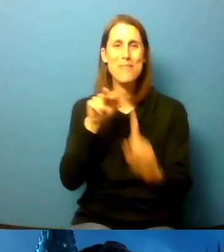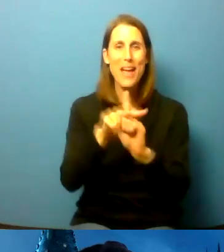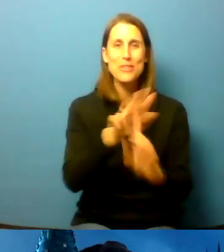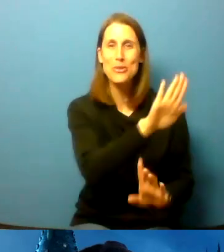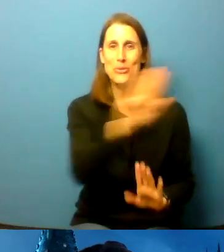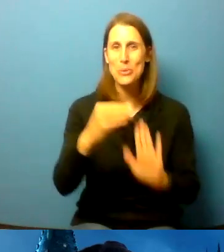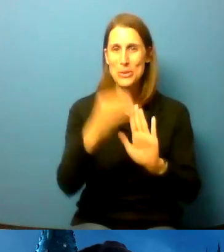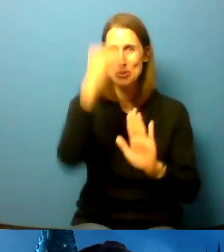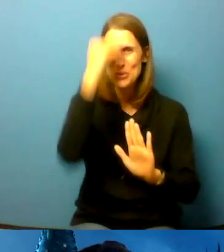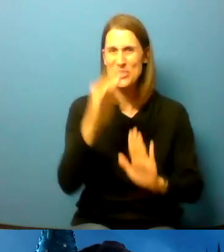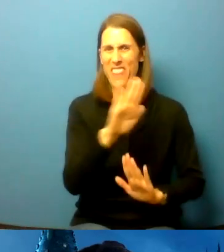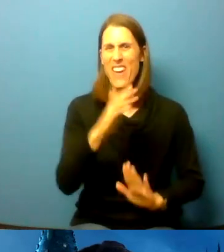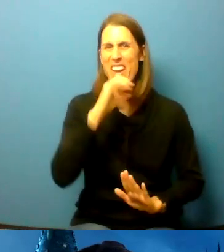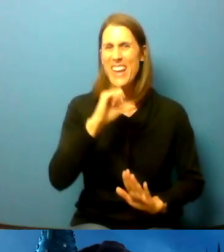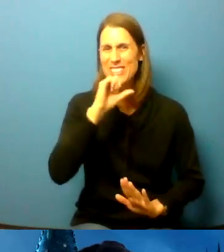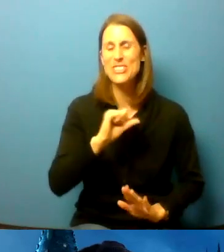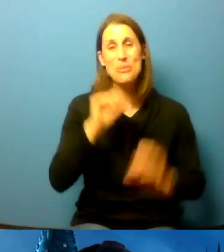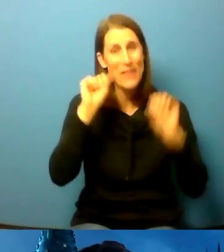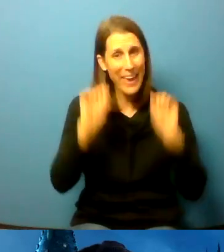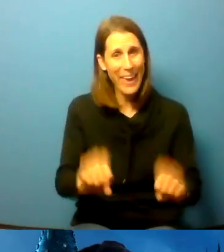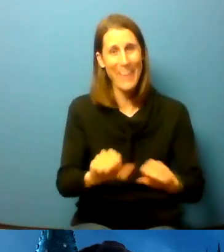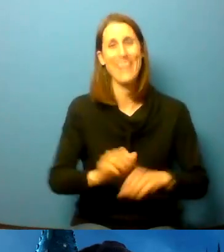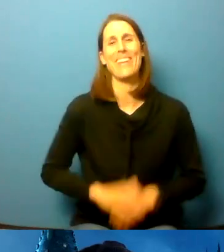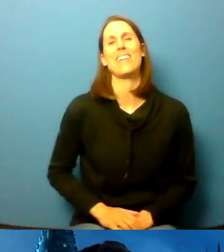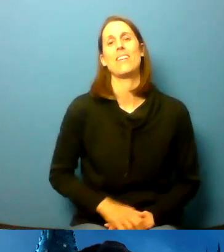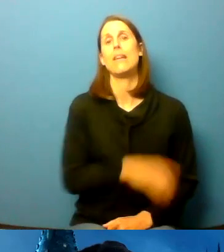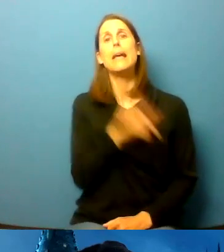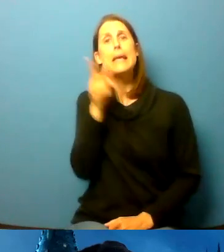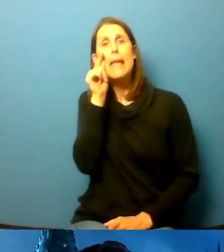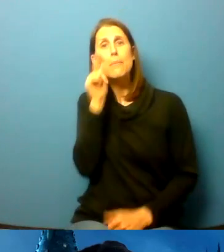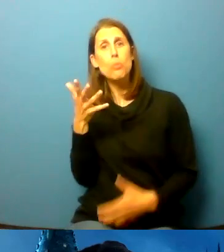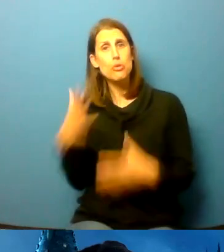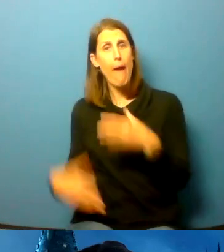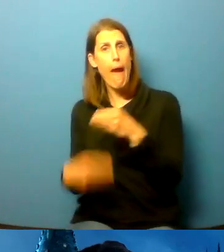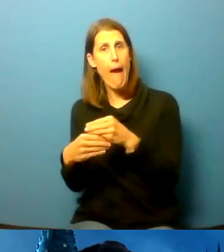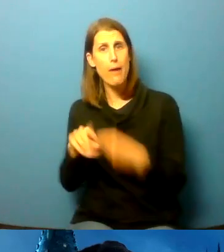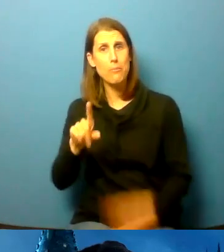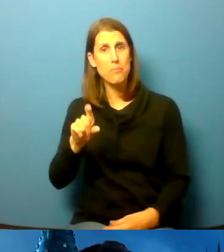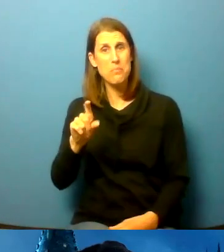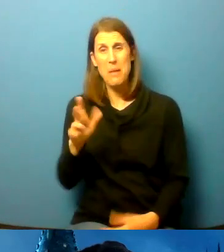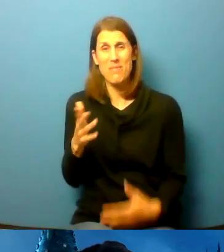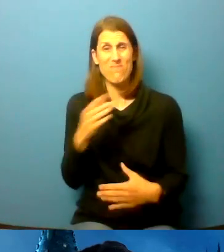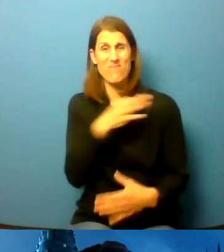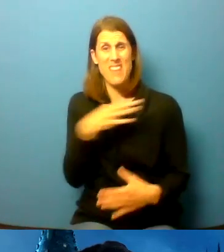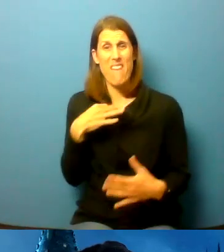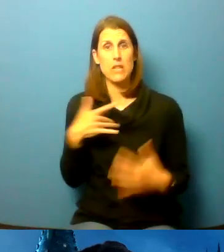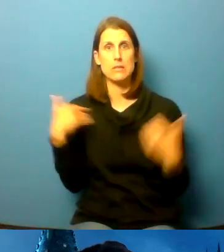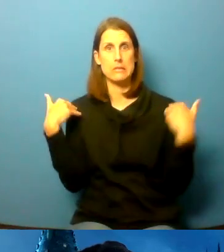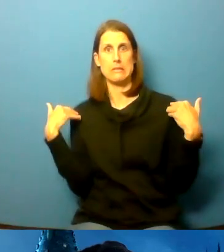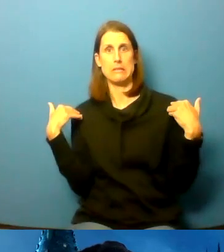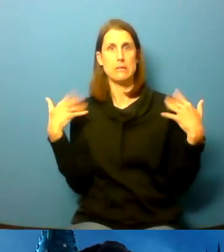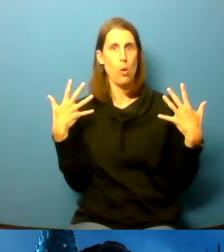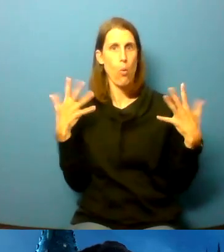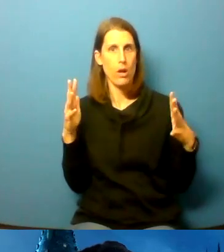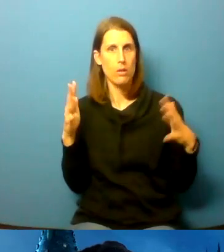Did you have anything to add on that, Gabby, for what you'd say to a colleague who was a little hesitant? Yeah, one of the biggest things